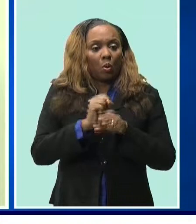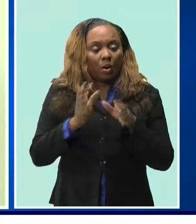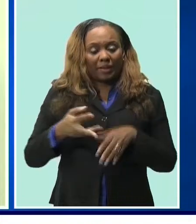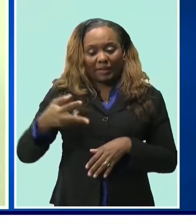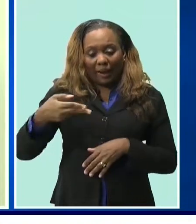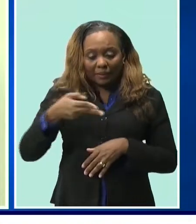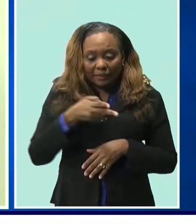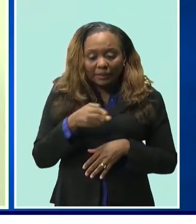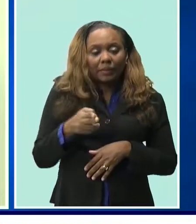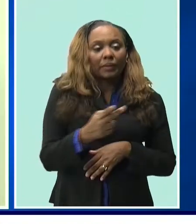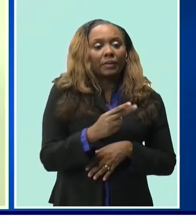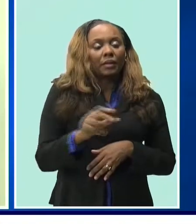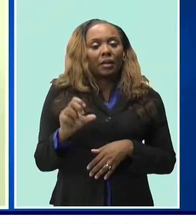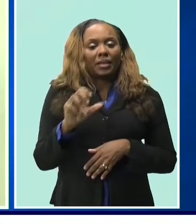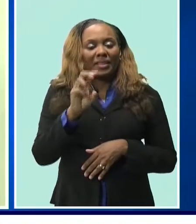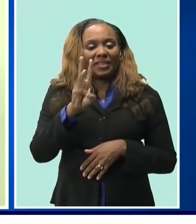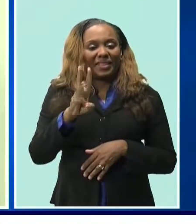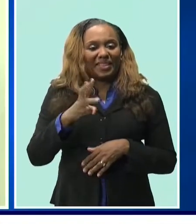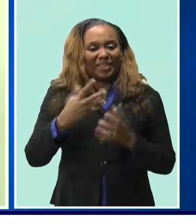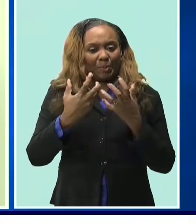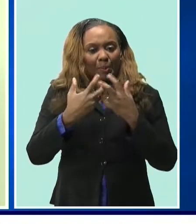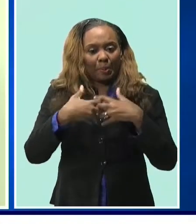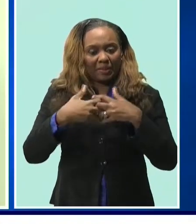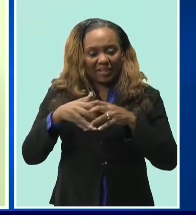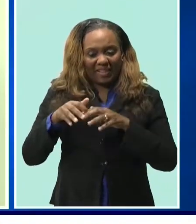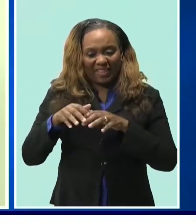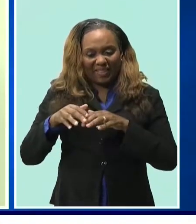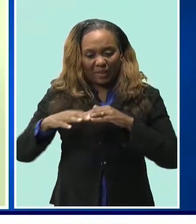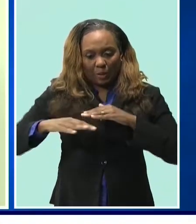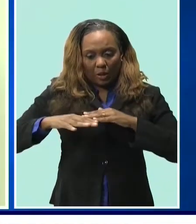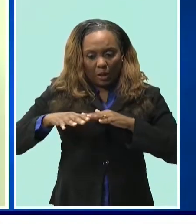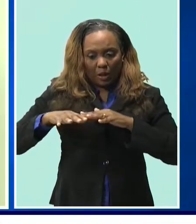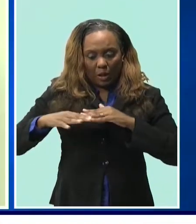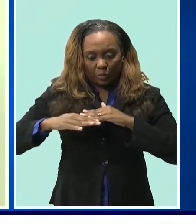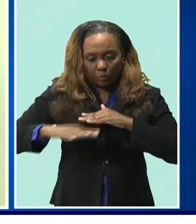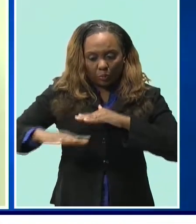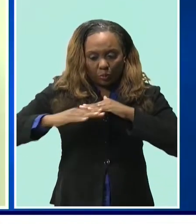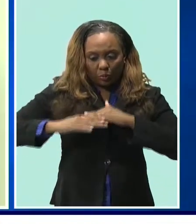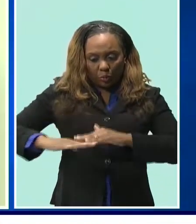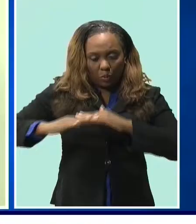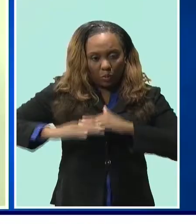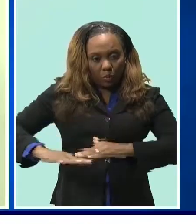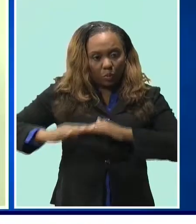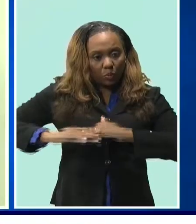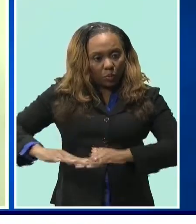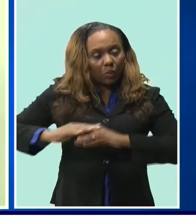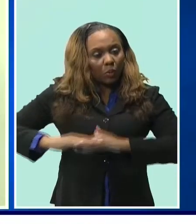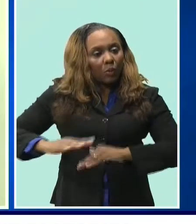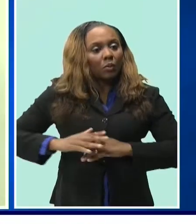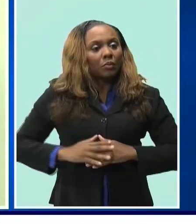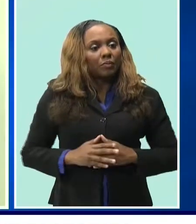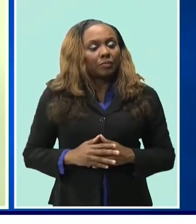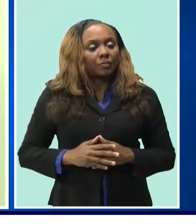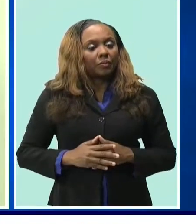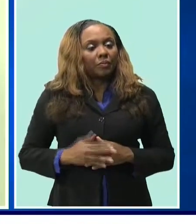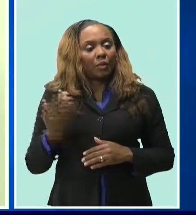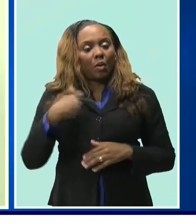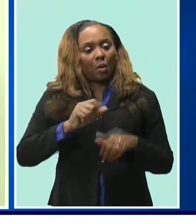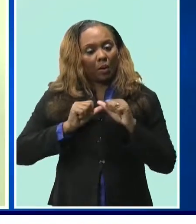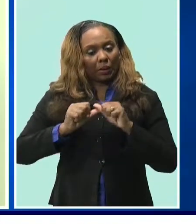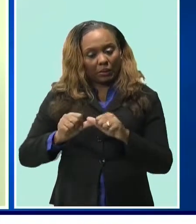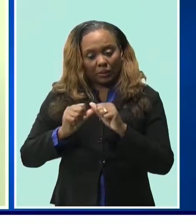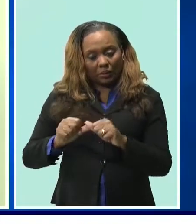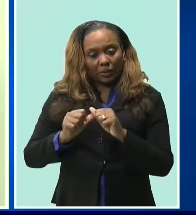6 machine operators. So we've been able to bring those persons back out to work for the time being. We will continue on this path